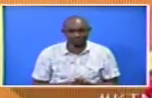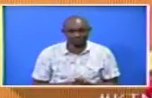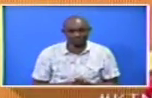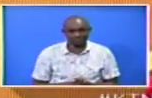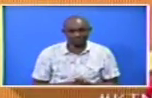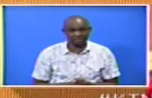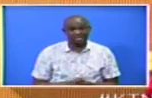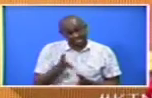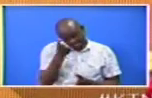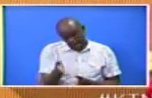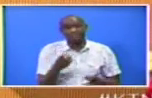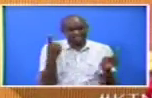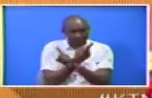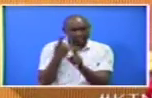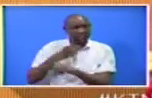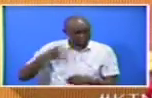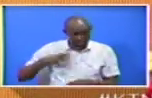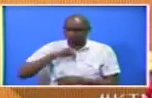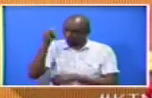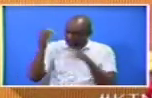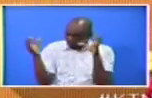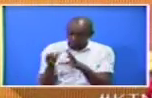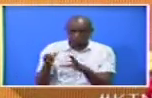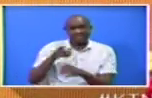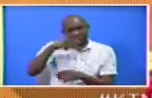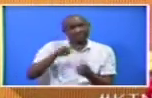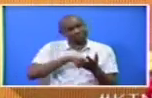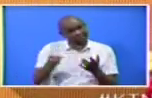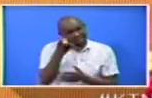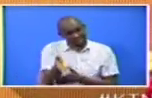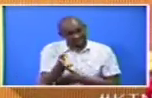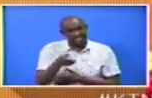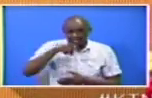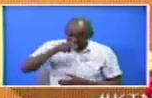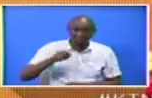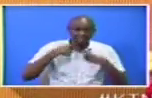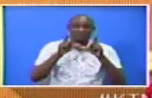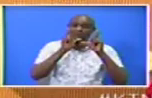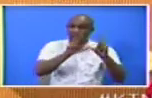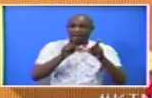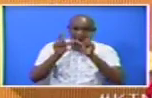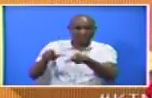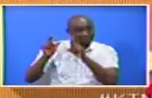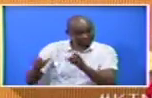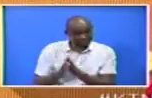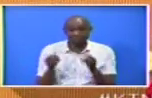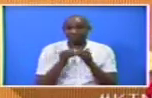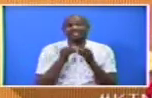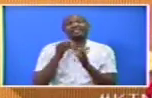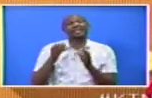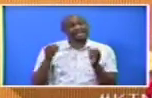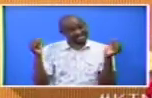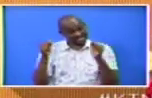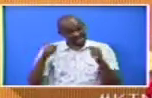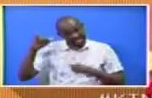Basi wagombea wa nyadhifa mbalimbali chamani Jubilee ambao waliteuliwa na kukabidhiwa vyeti vya chama hicho wanakutana huko na Nyuki kwa